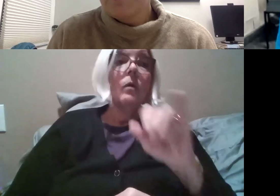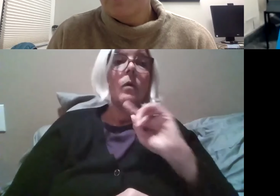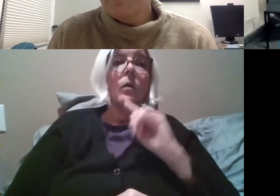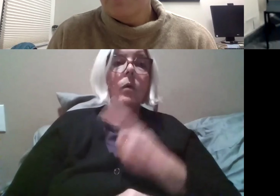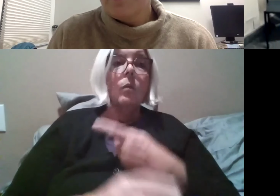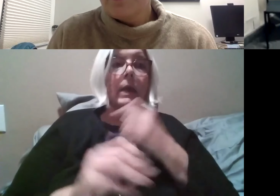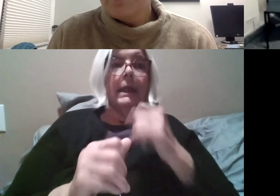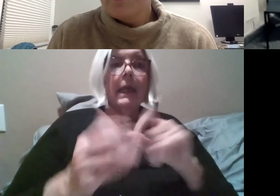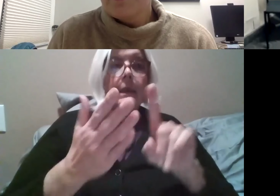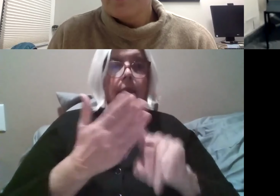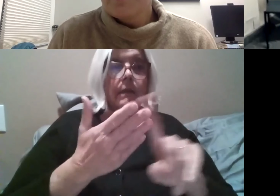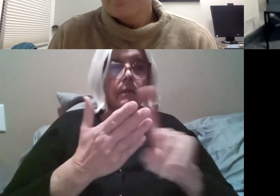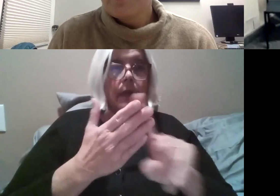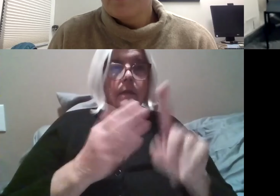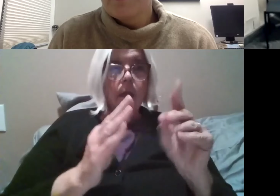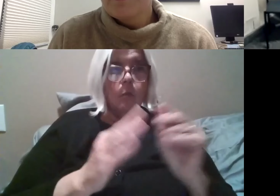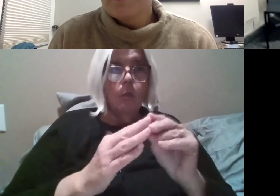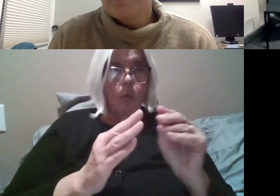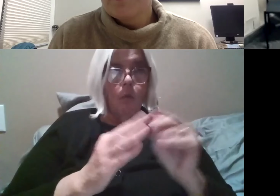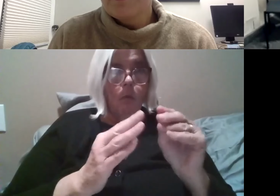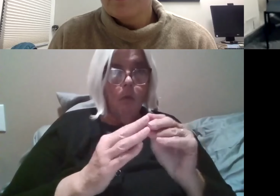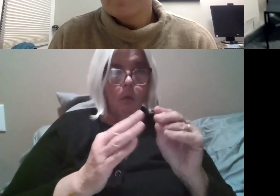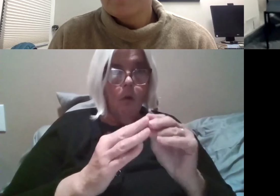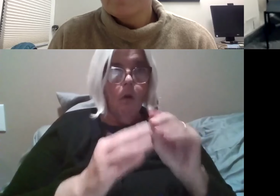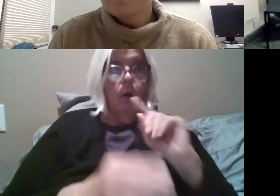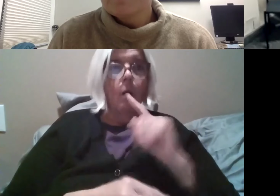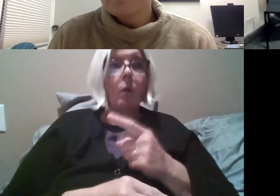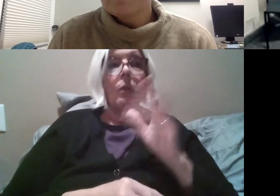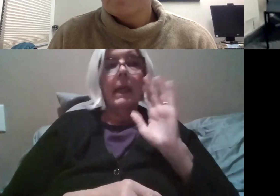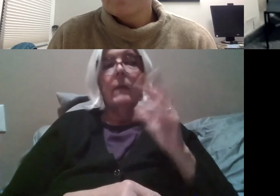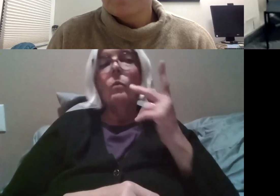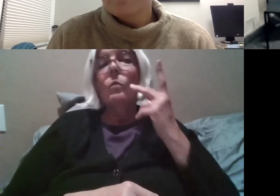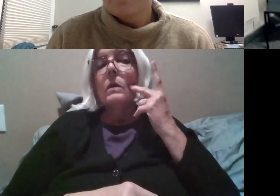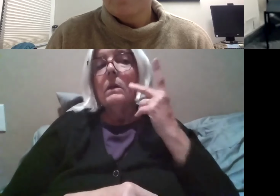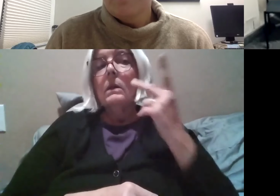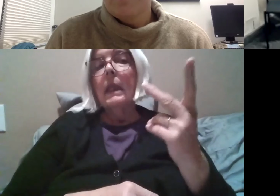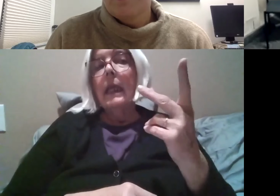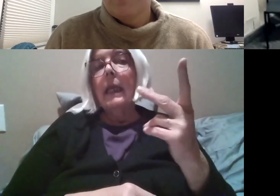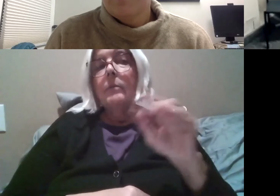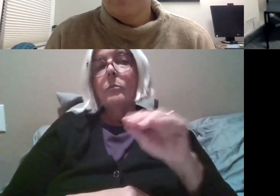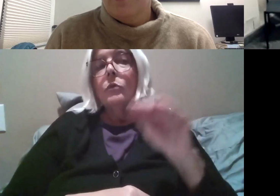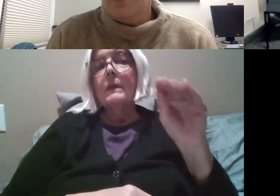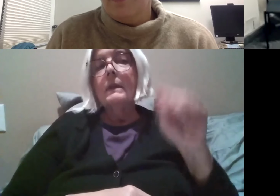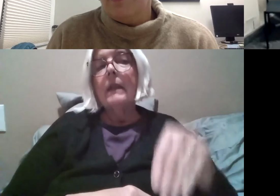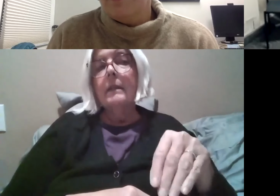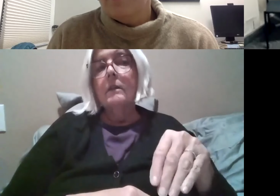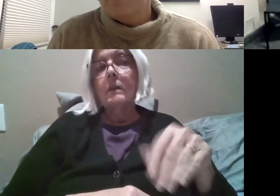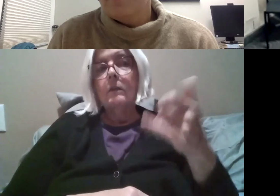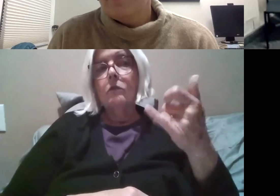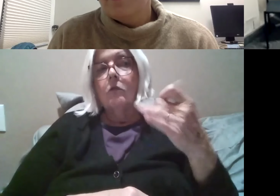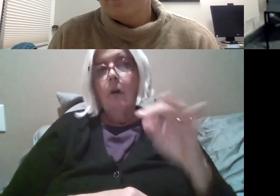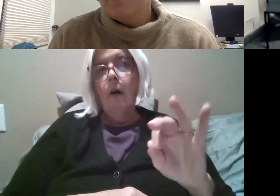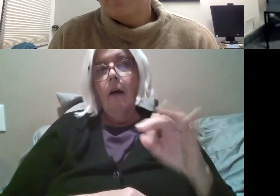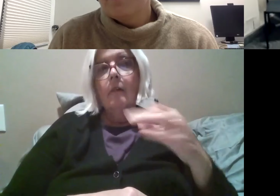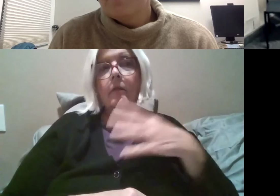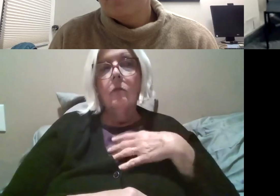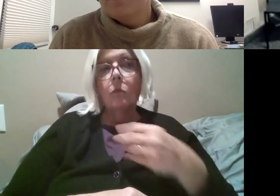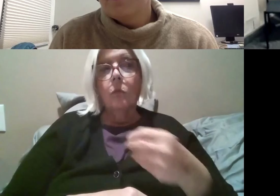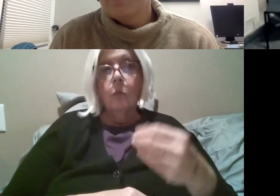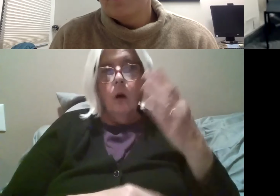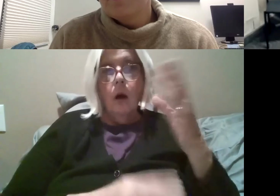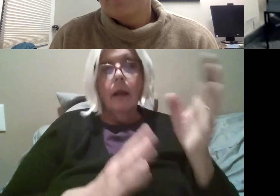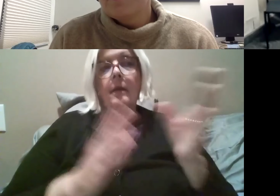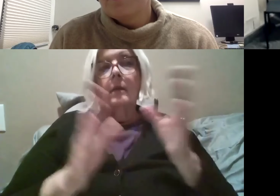and look at the clinical trial website and see what the breakdown for demographics is. There is a disproportionate